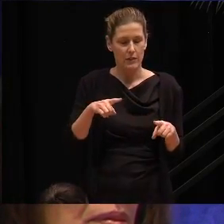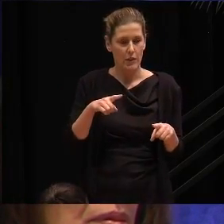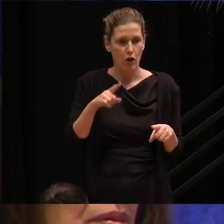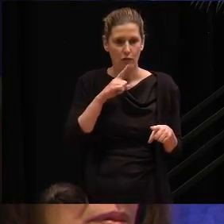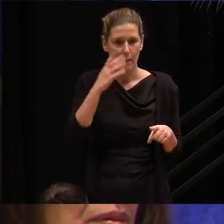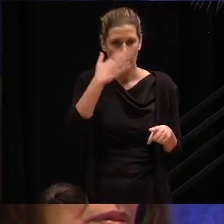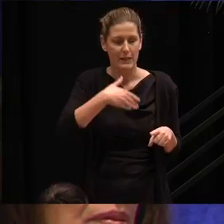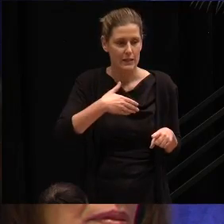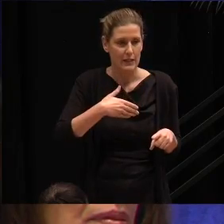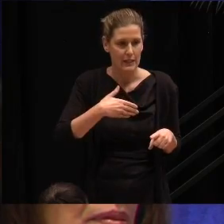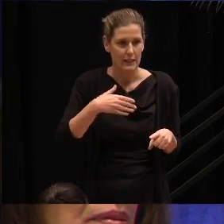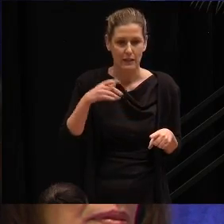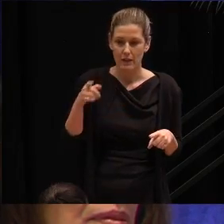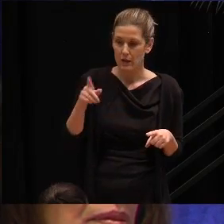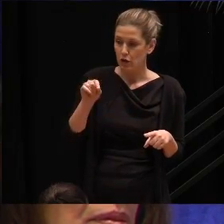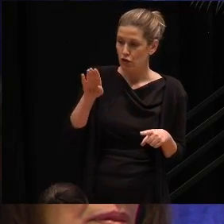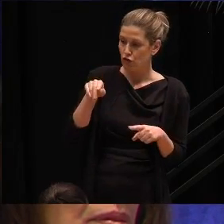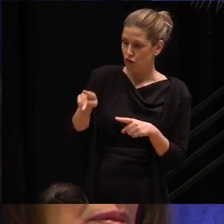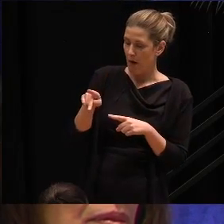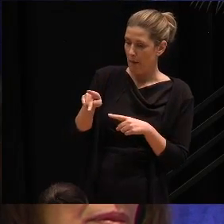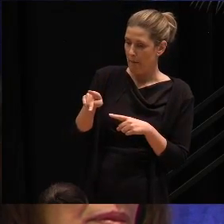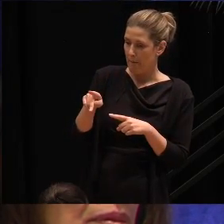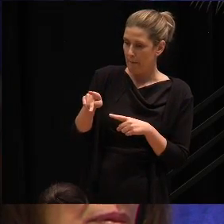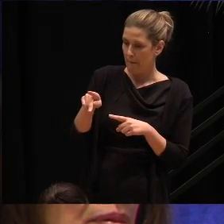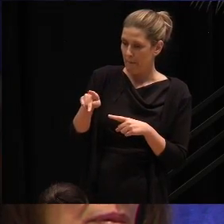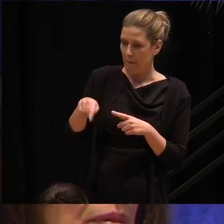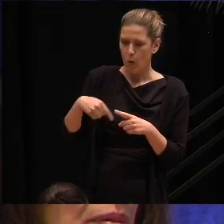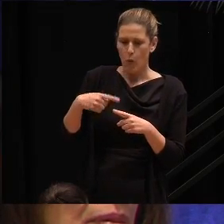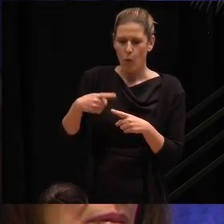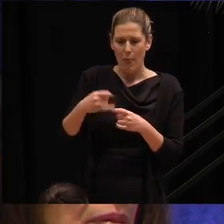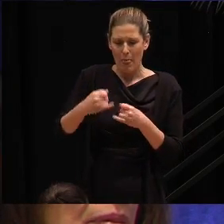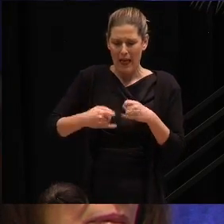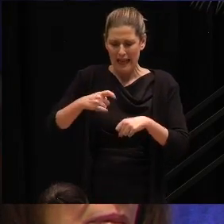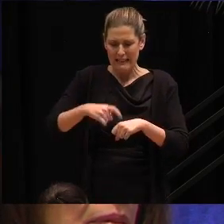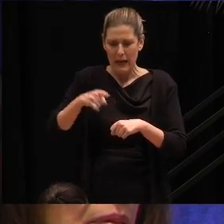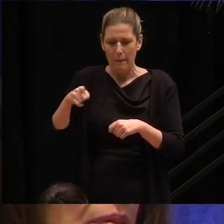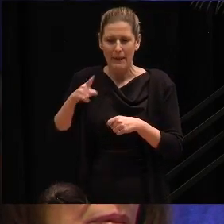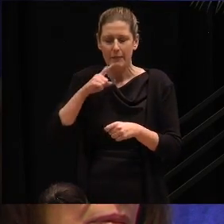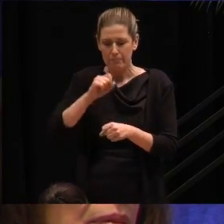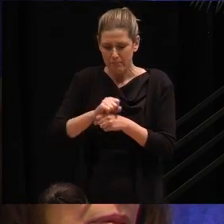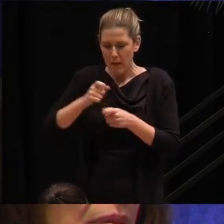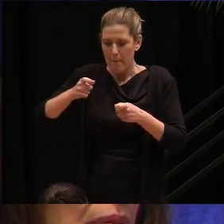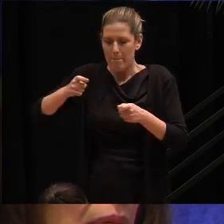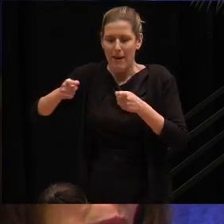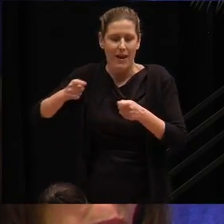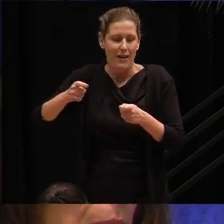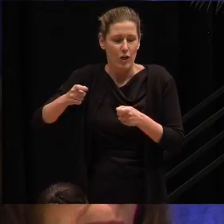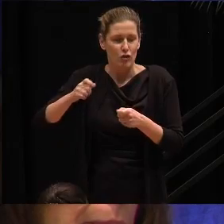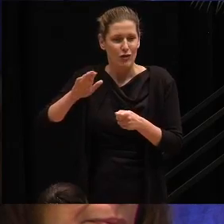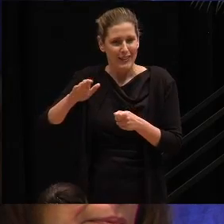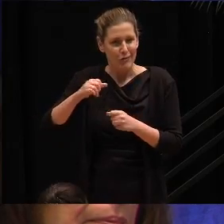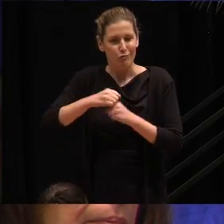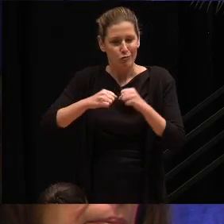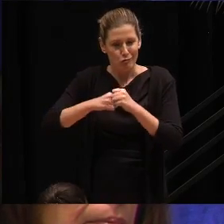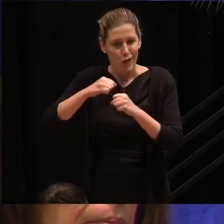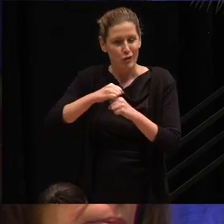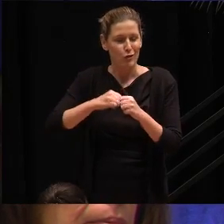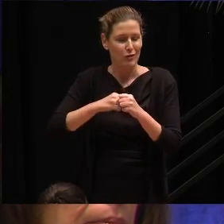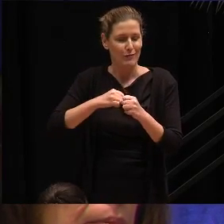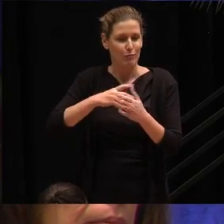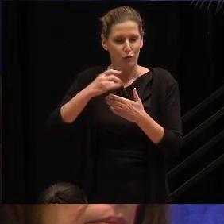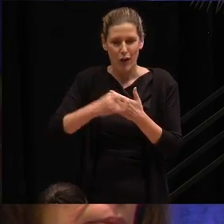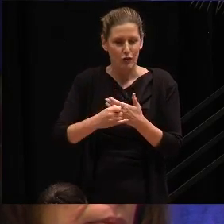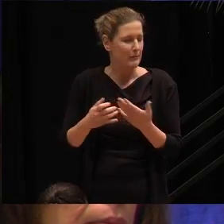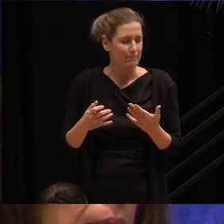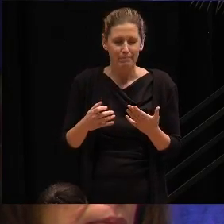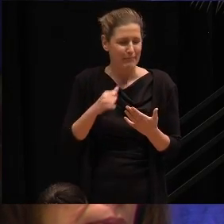delegator. When was the last time he actually managed one of his big real estate projects? Probably over a decade ago. He hands things off to other